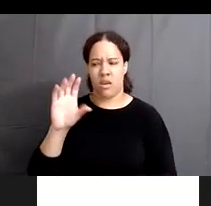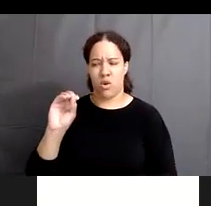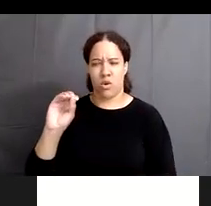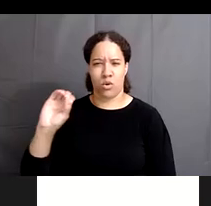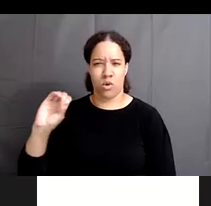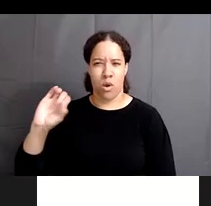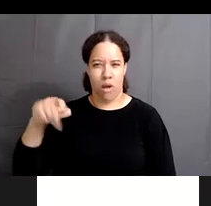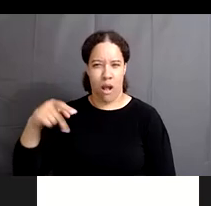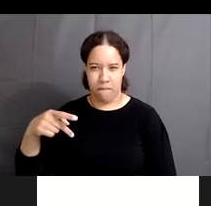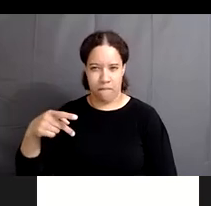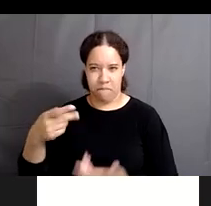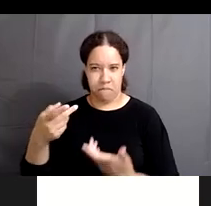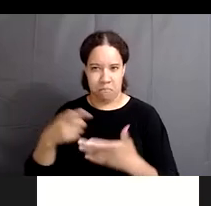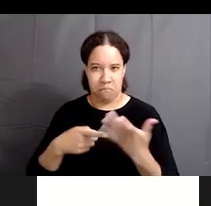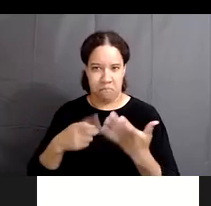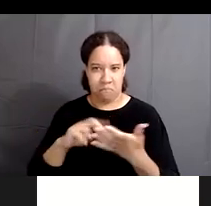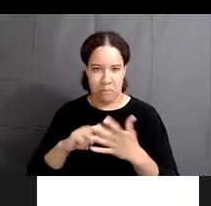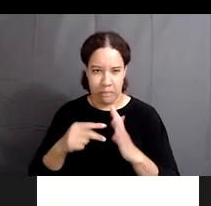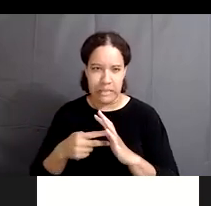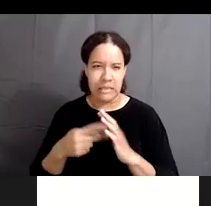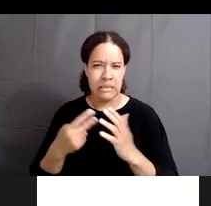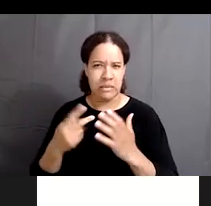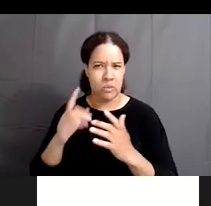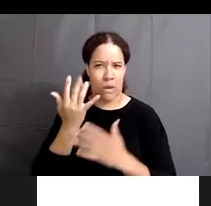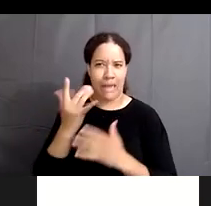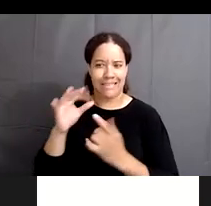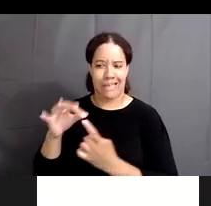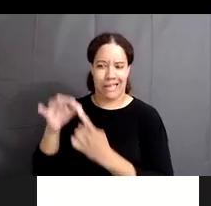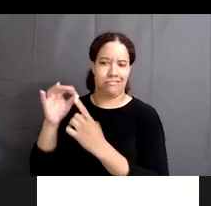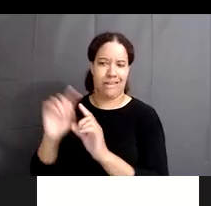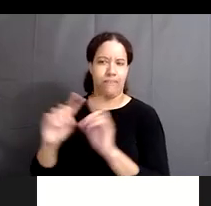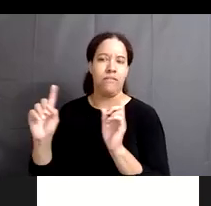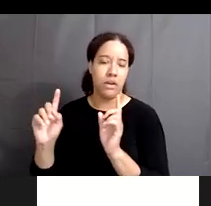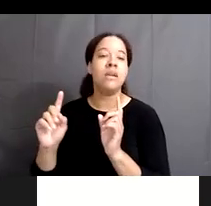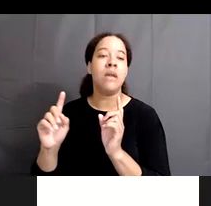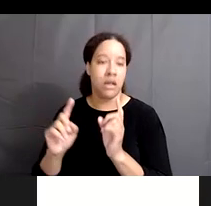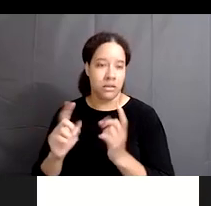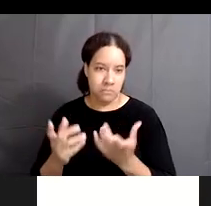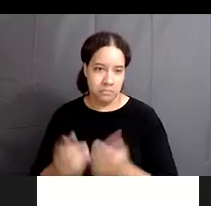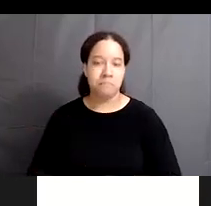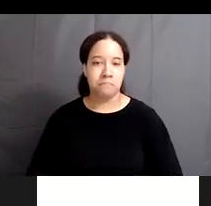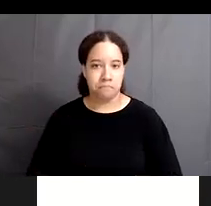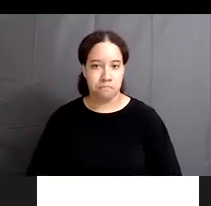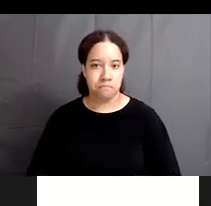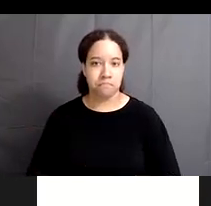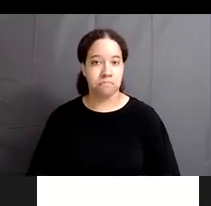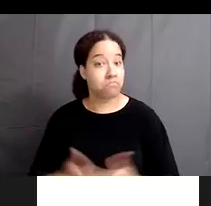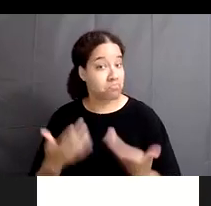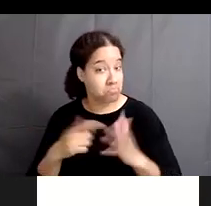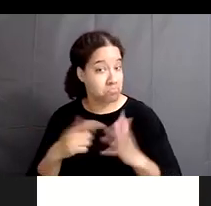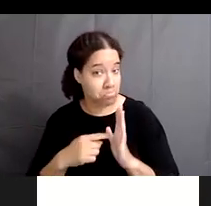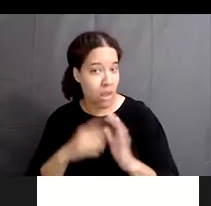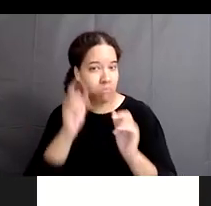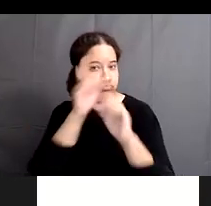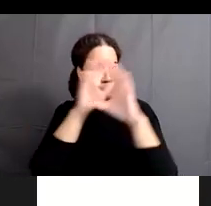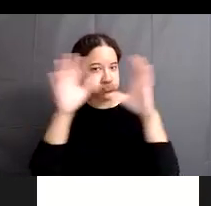different? There are a number of kind of key things that achieve that. So imagine this, a